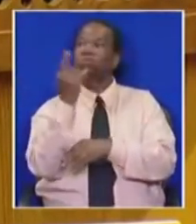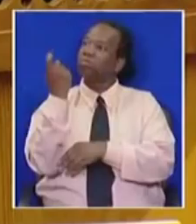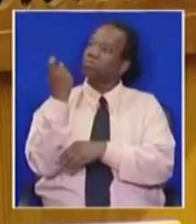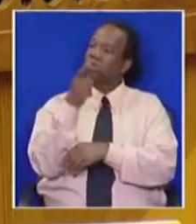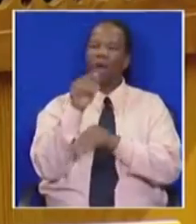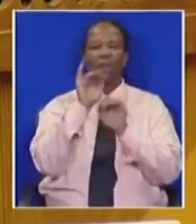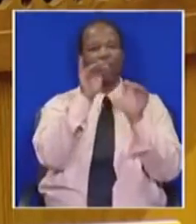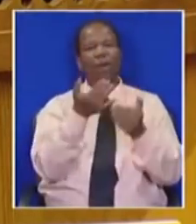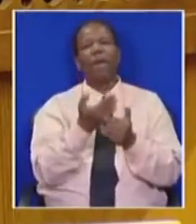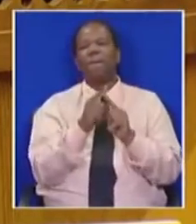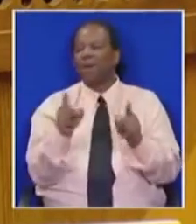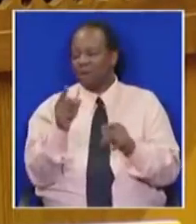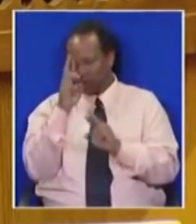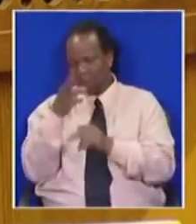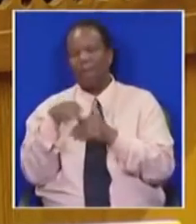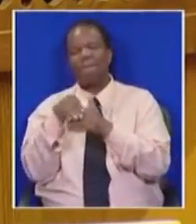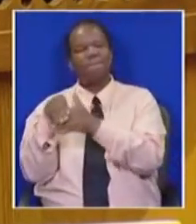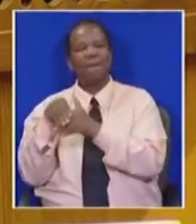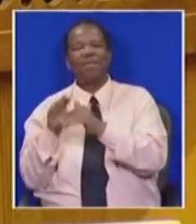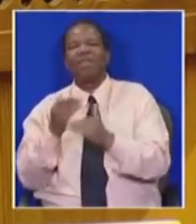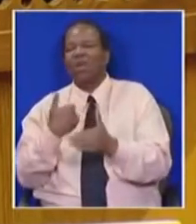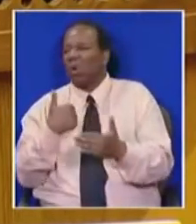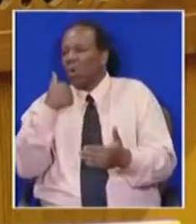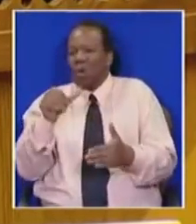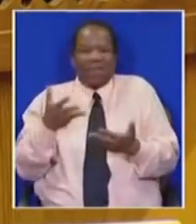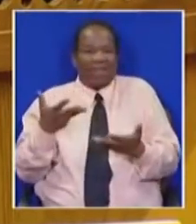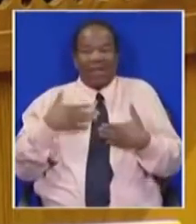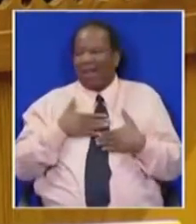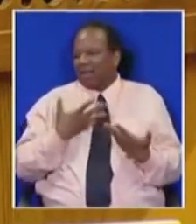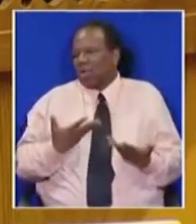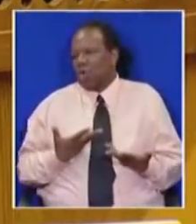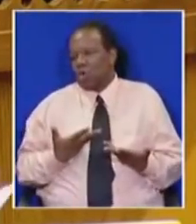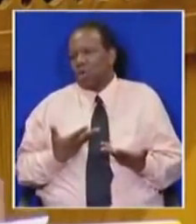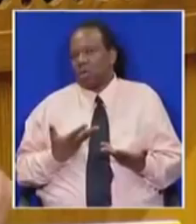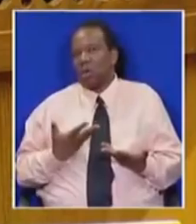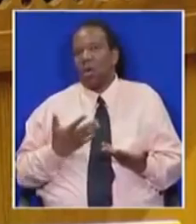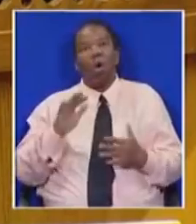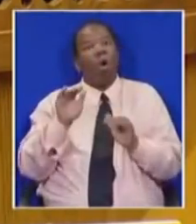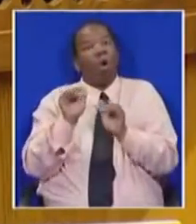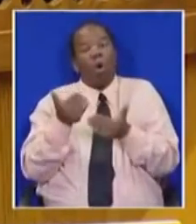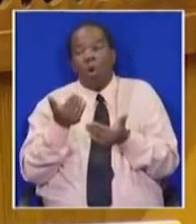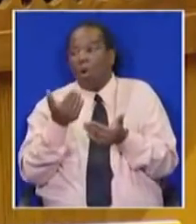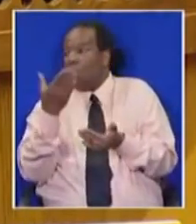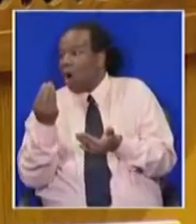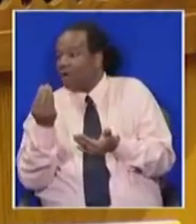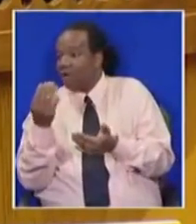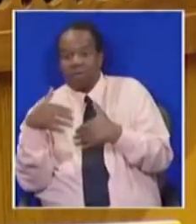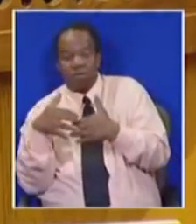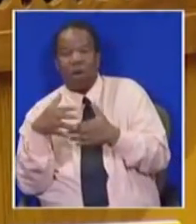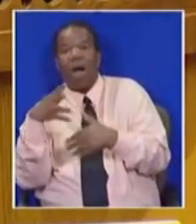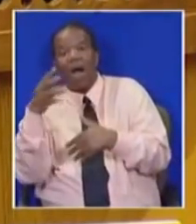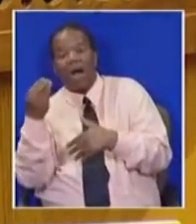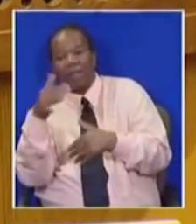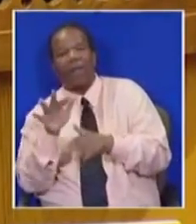members, whether we like it or not, entirely unaffordable, even for nations that are far wealthier than ours.